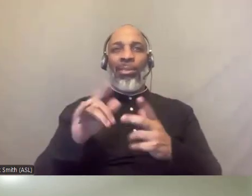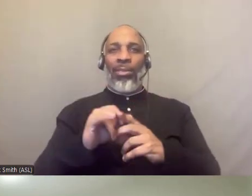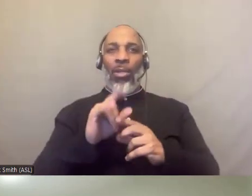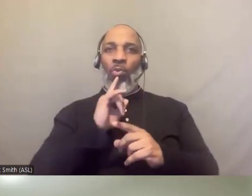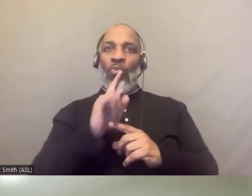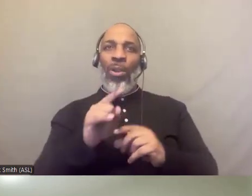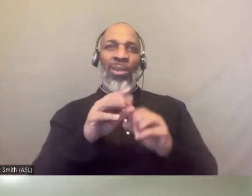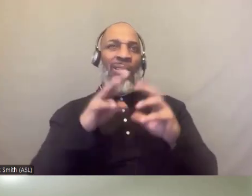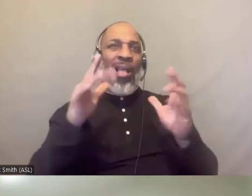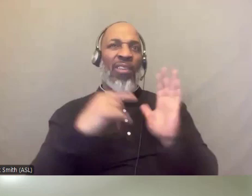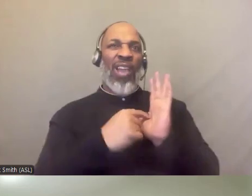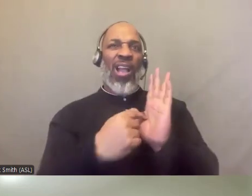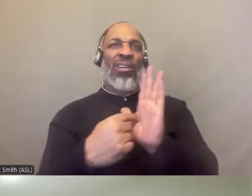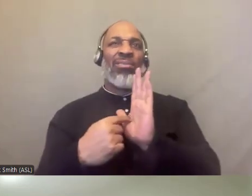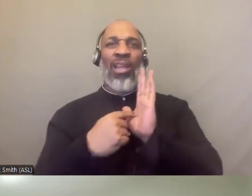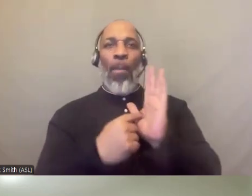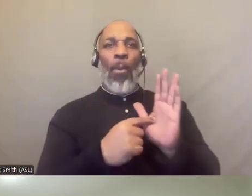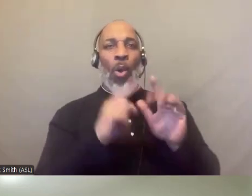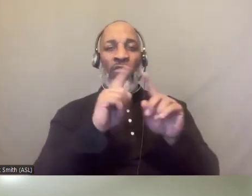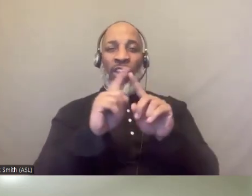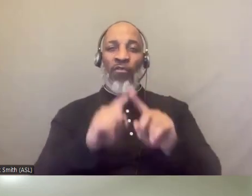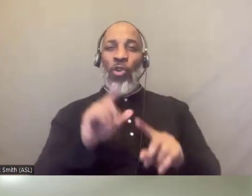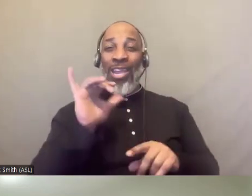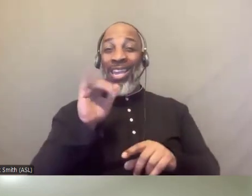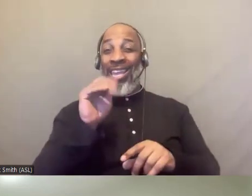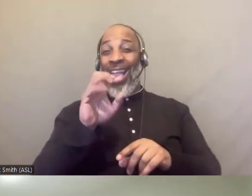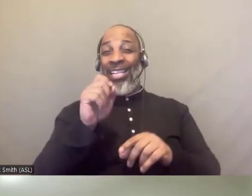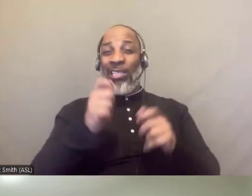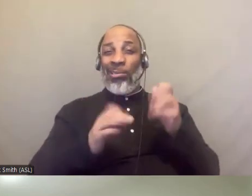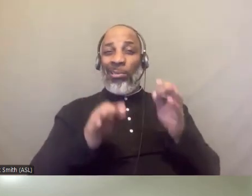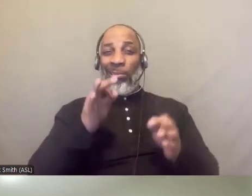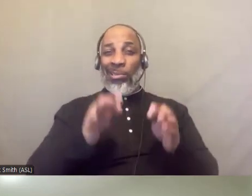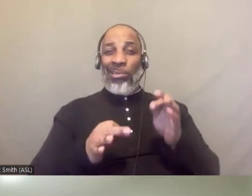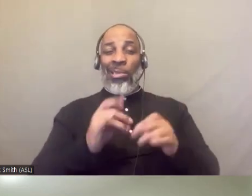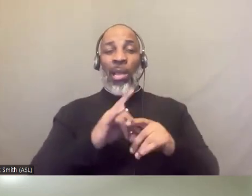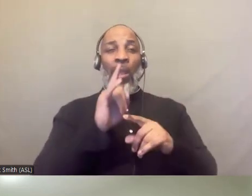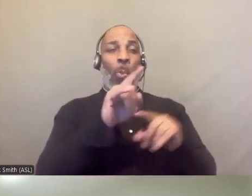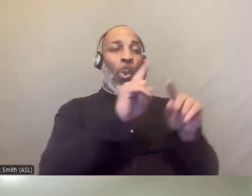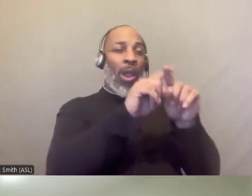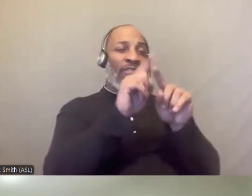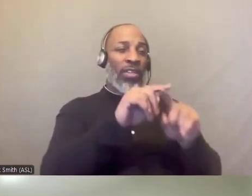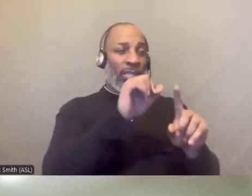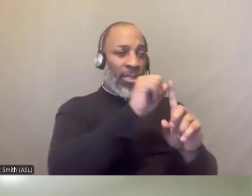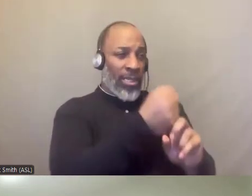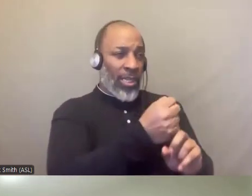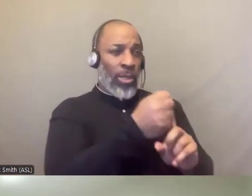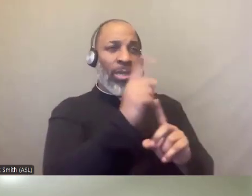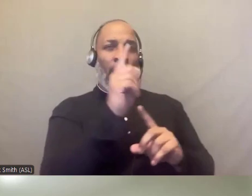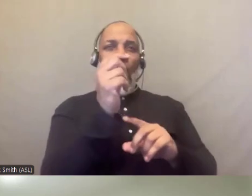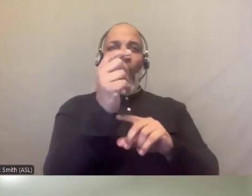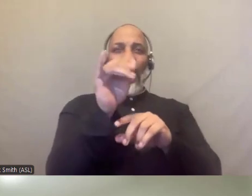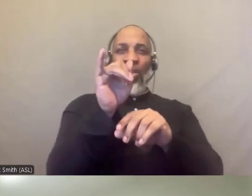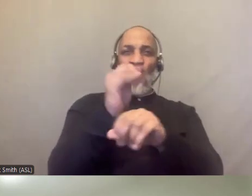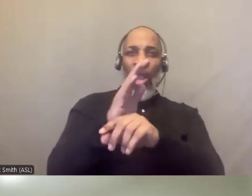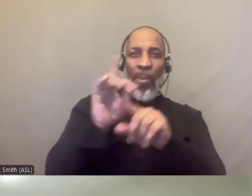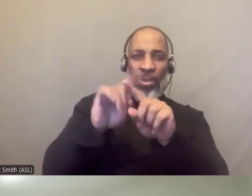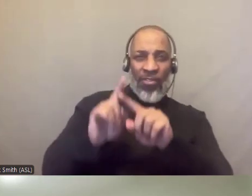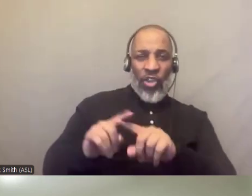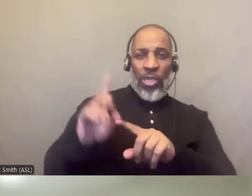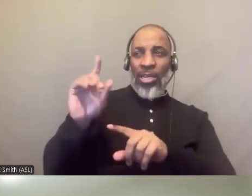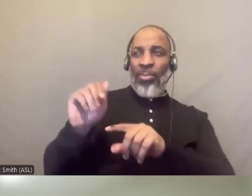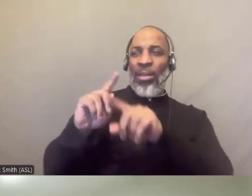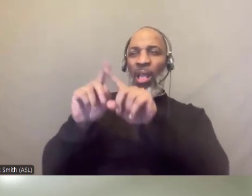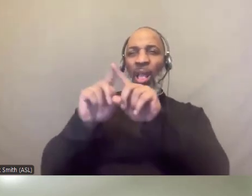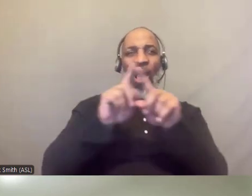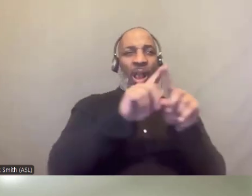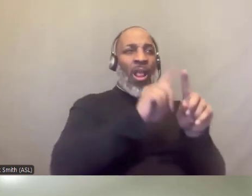lot of examples as we go throughout the presentation, and everyone's situation. Everyone's job is going to be a little bit different, everyone's disability is going to be a little bit different,